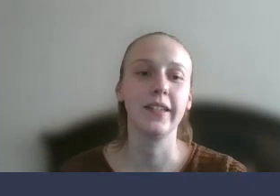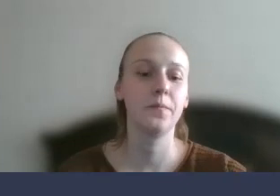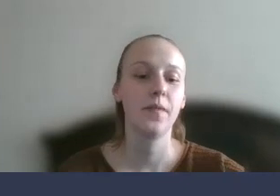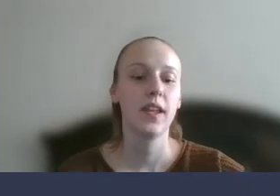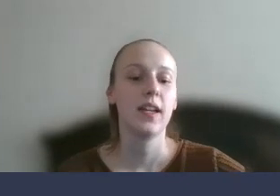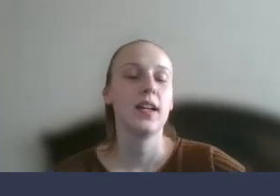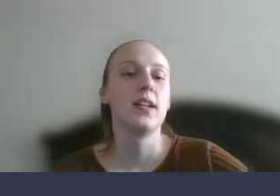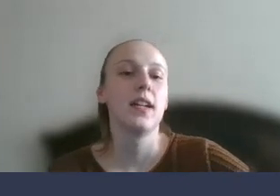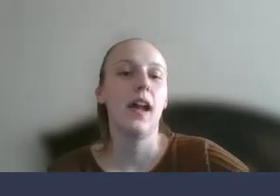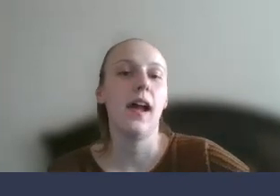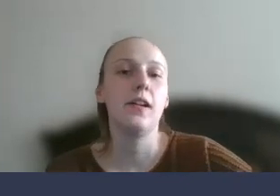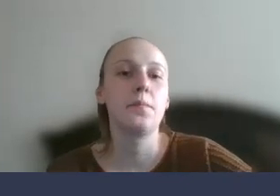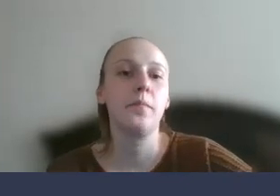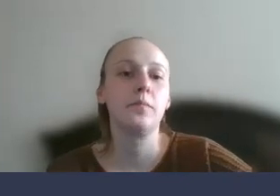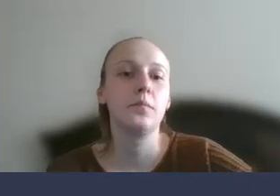Perfect.